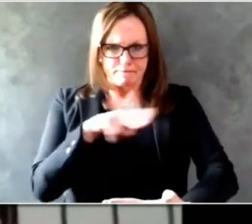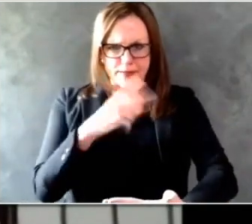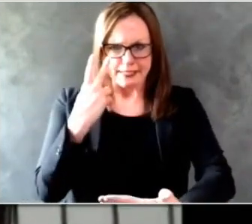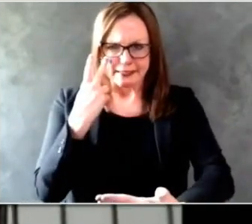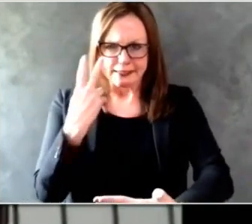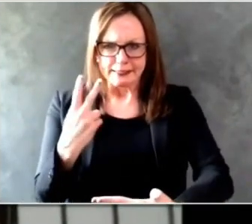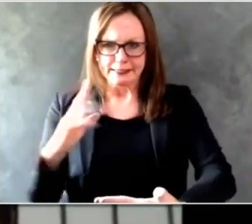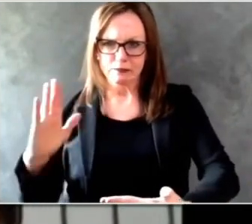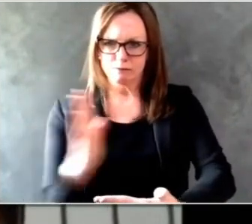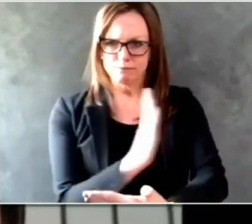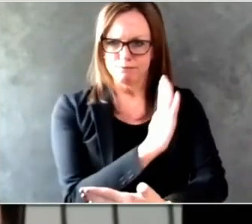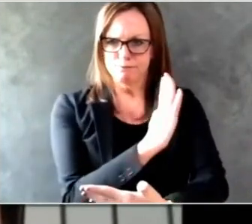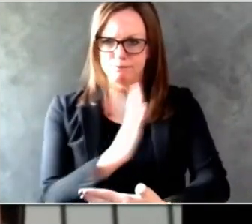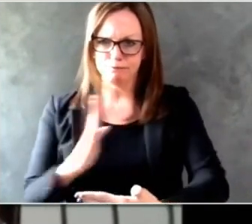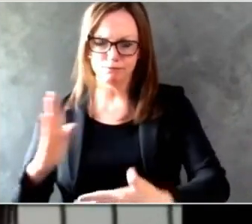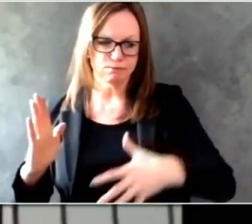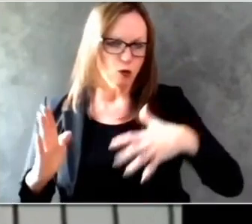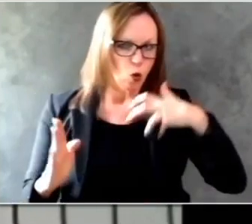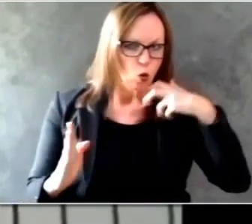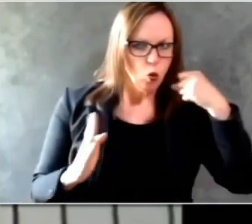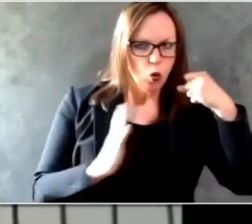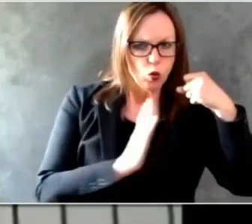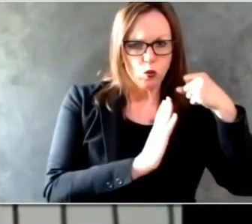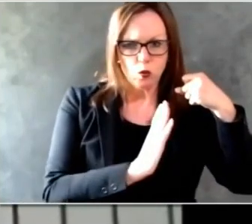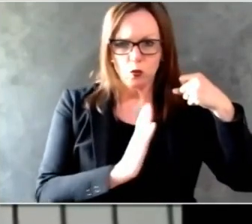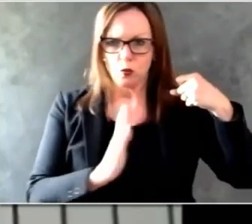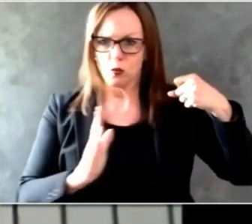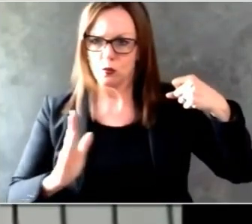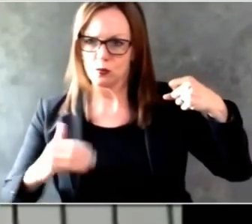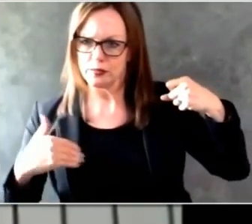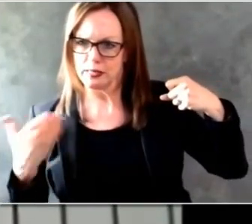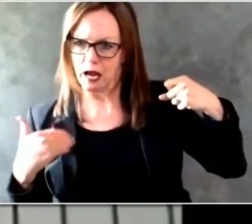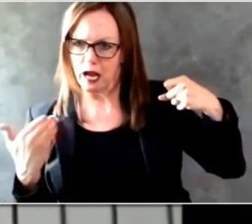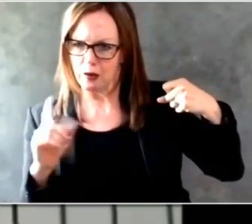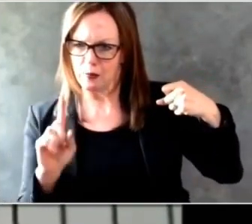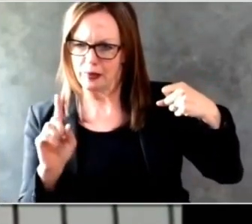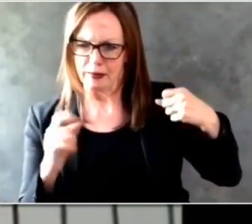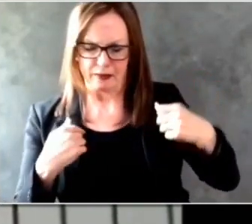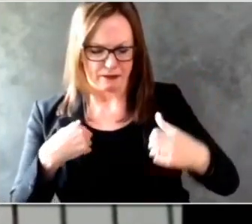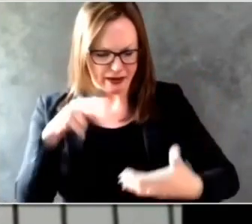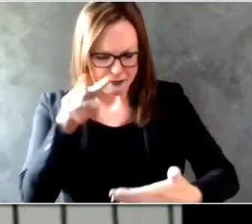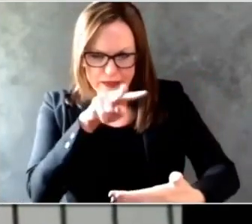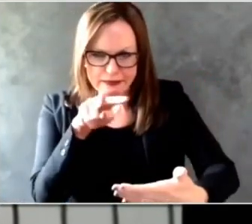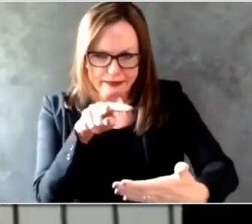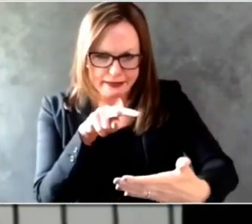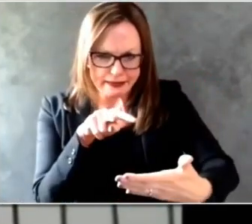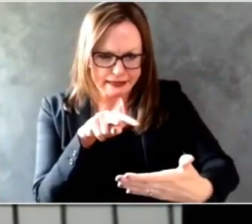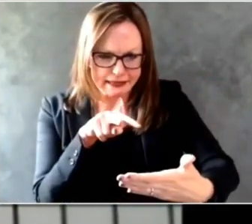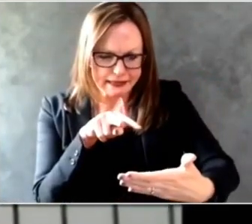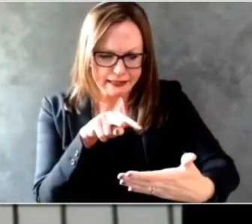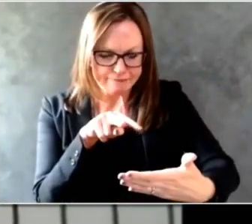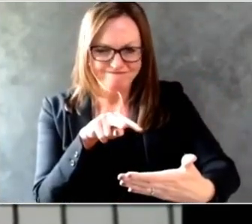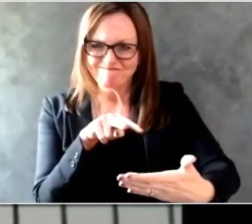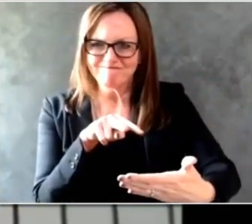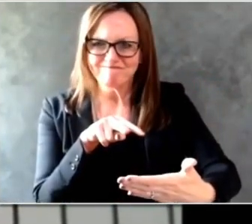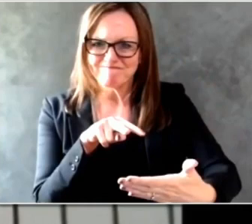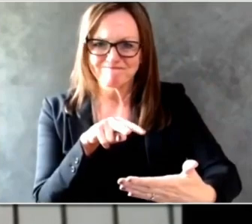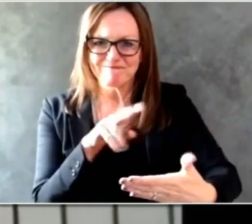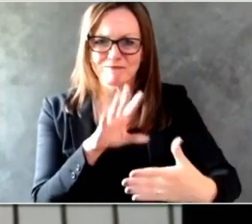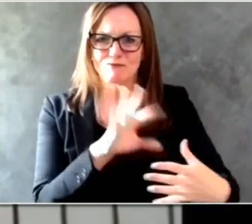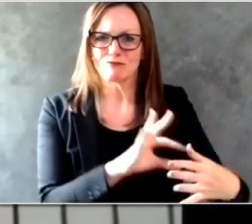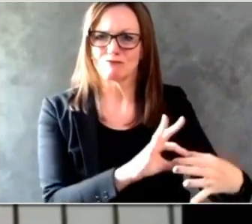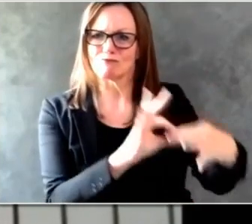I wouldn't necessarily have that information in front of me at this moment, but yes, we are definitely seeing increases